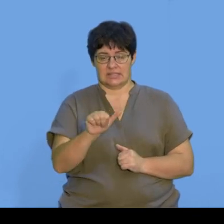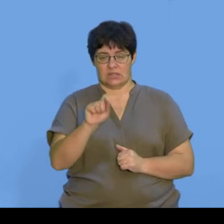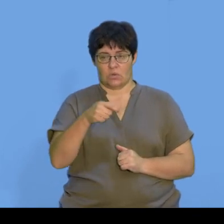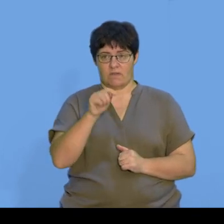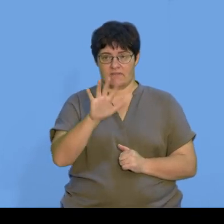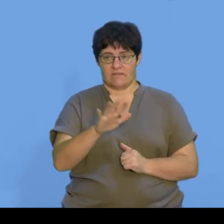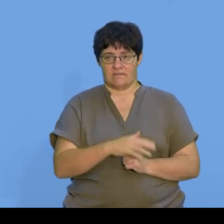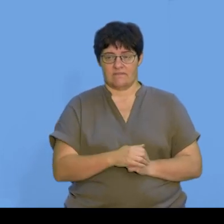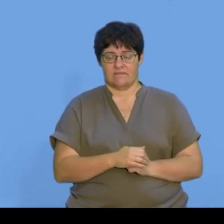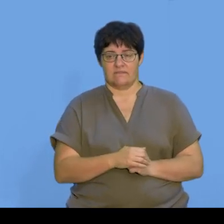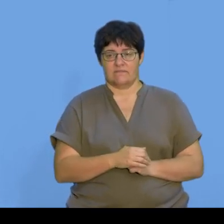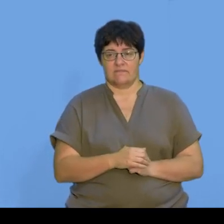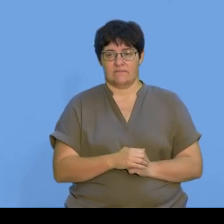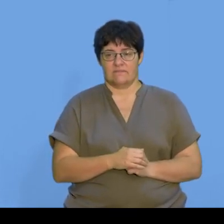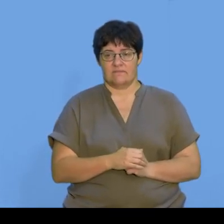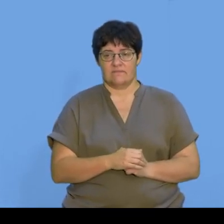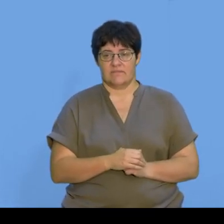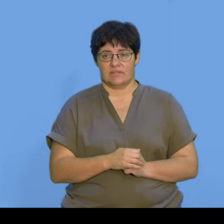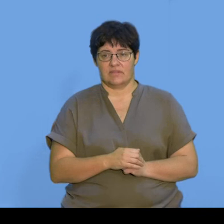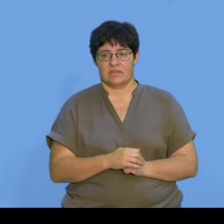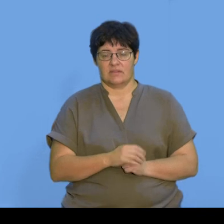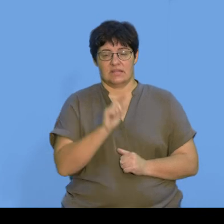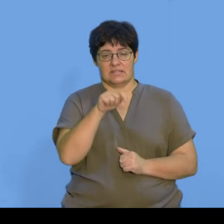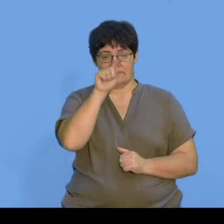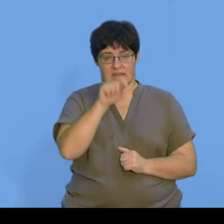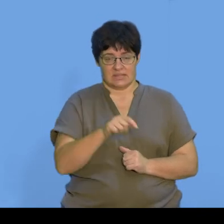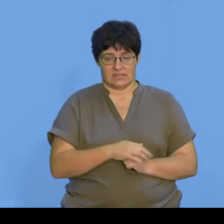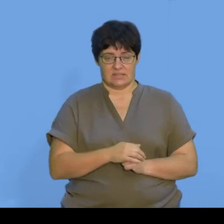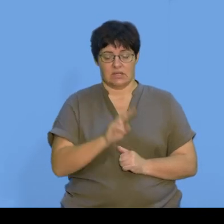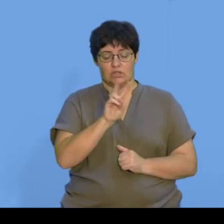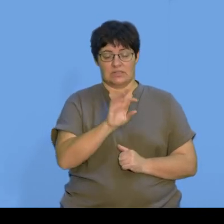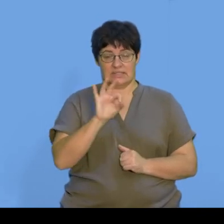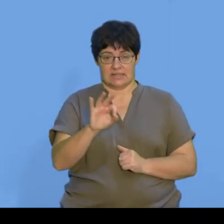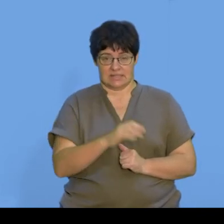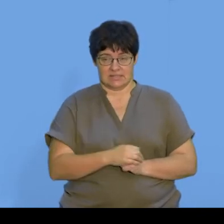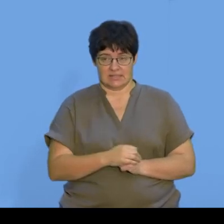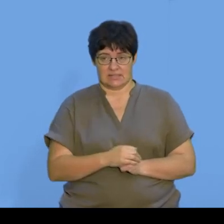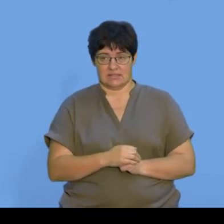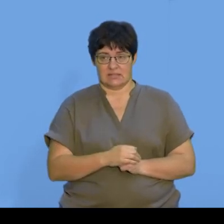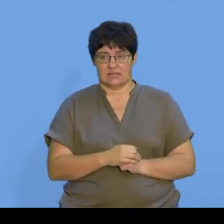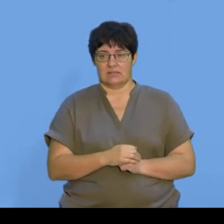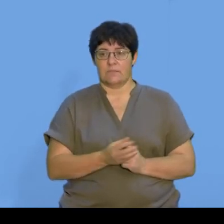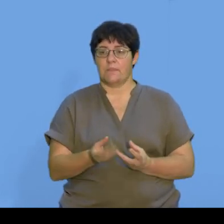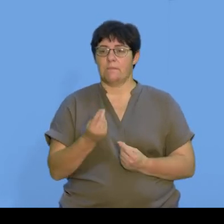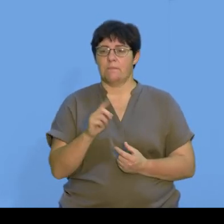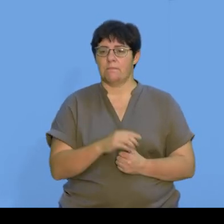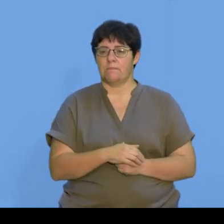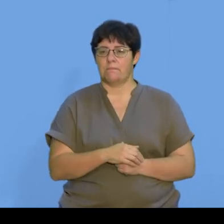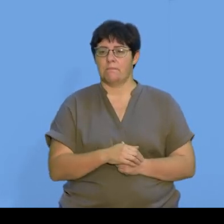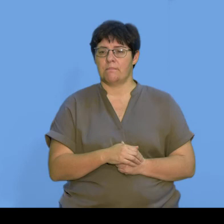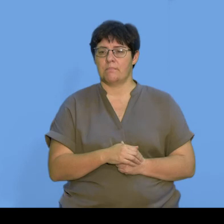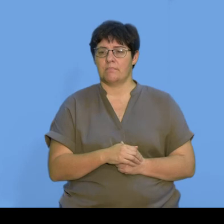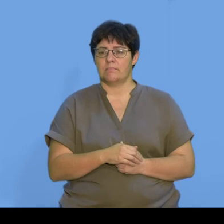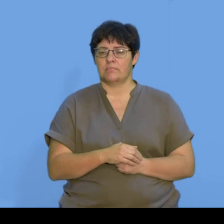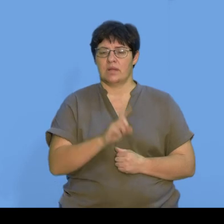36.5, just to 36.5, okay, divided by 23, okay? What do we